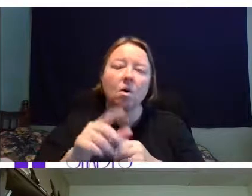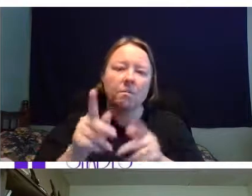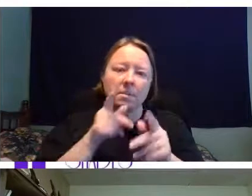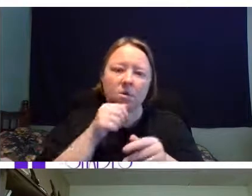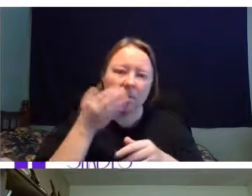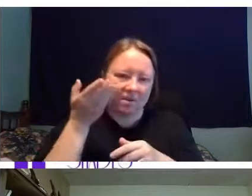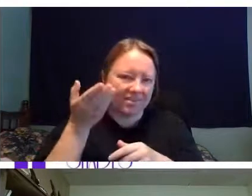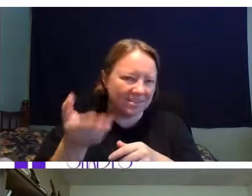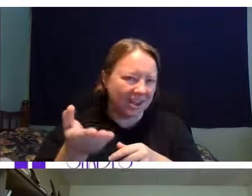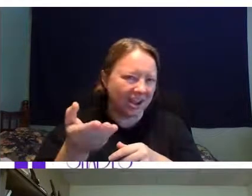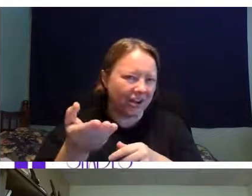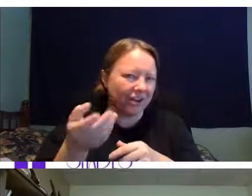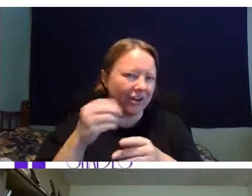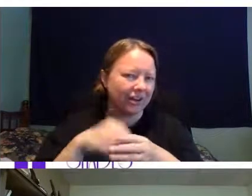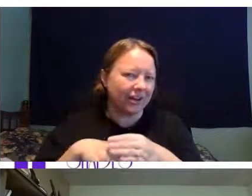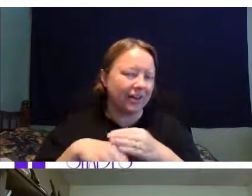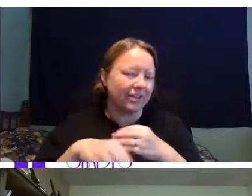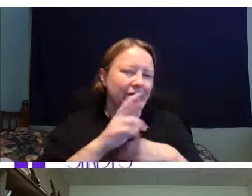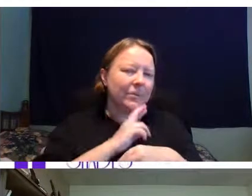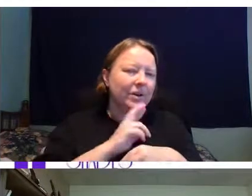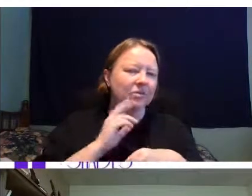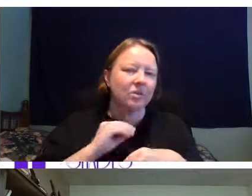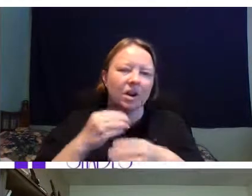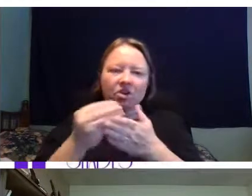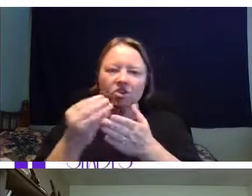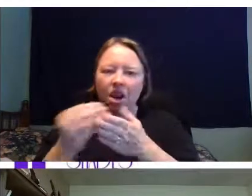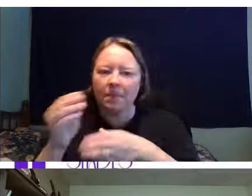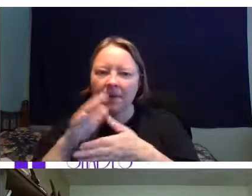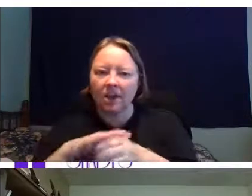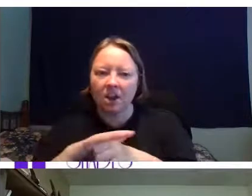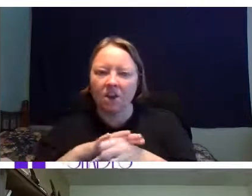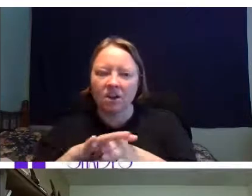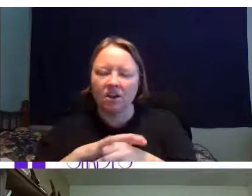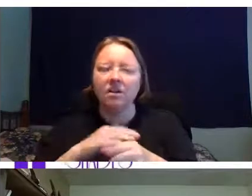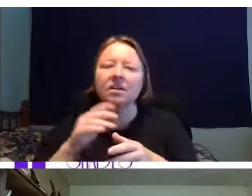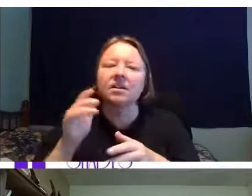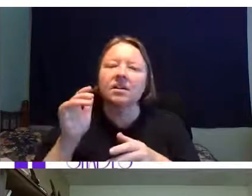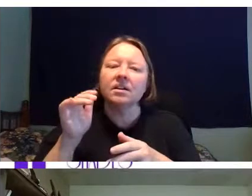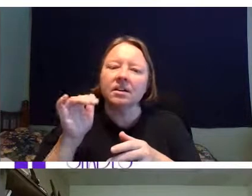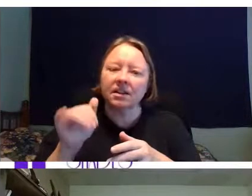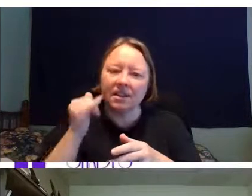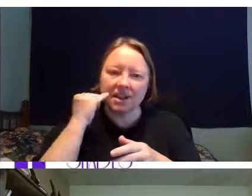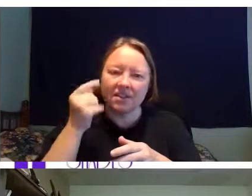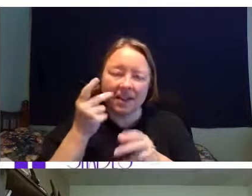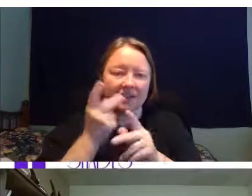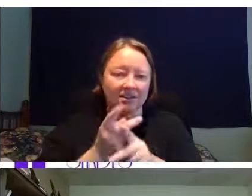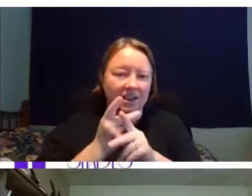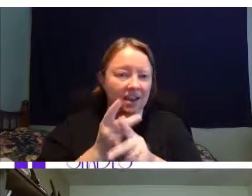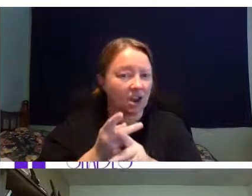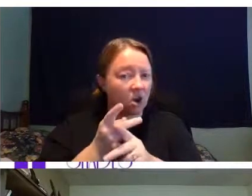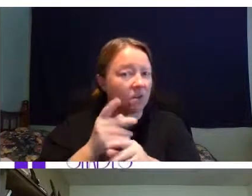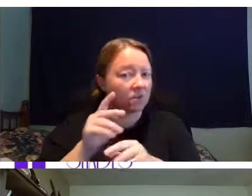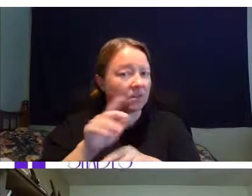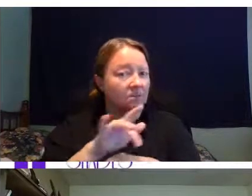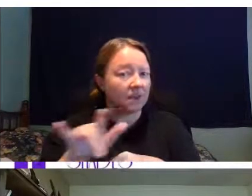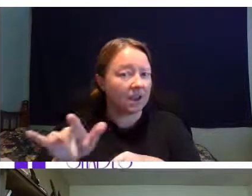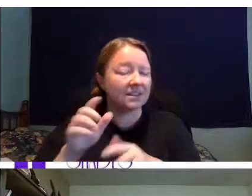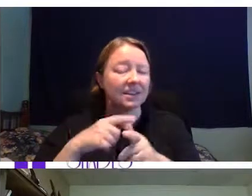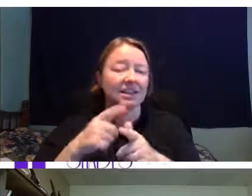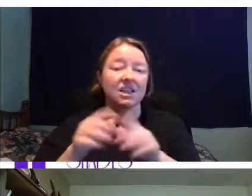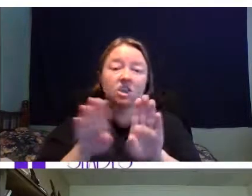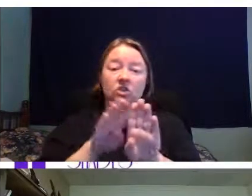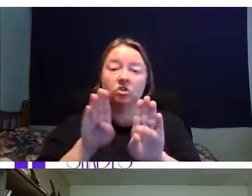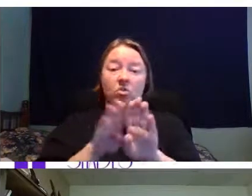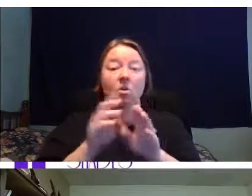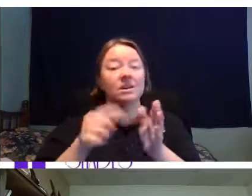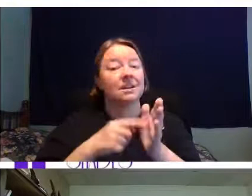tenants, I think they all, being that they are the ones that do take care of the interior of the space and the door, sometimes that